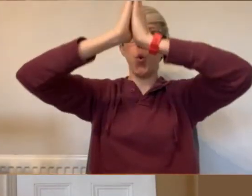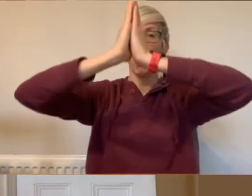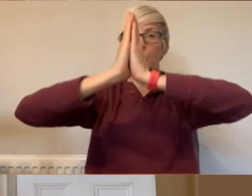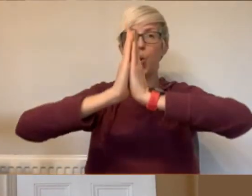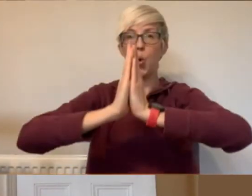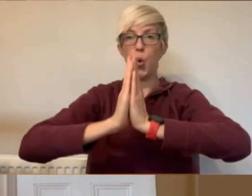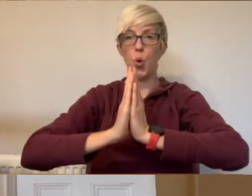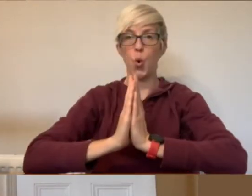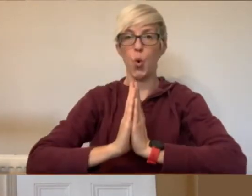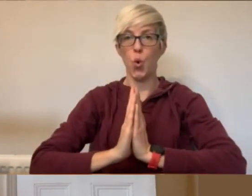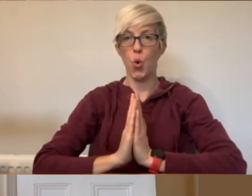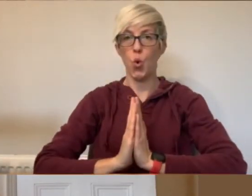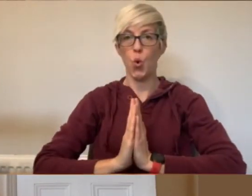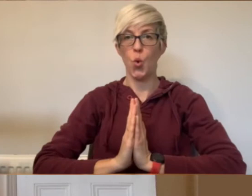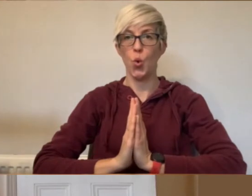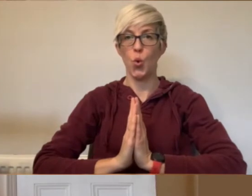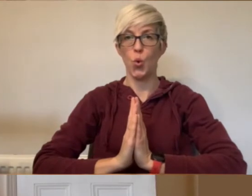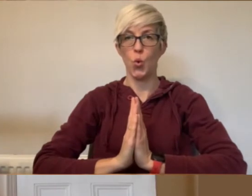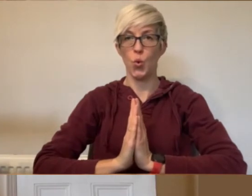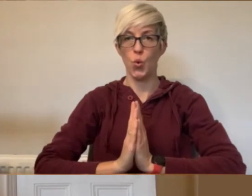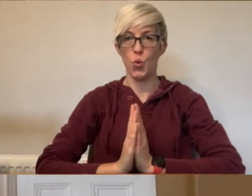down in front of your chest.